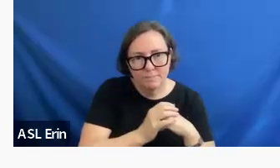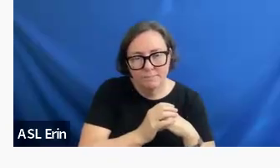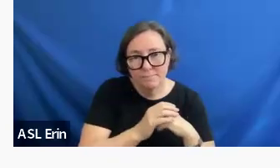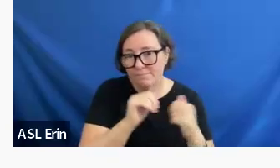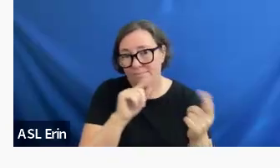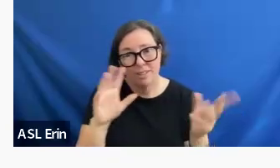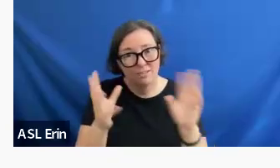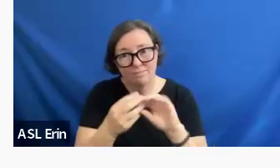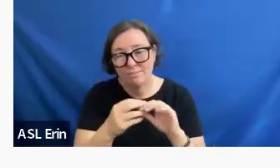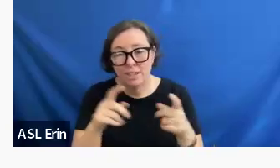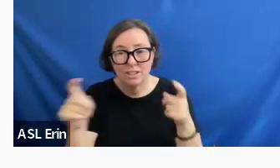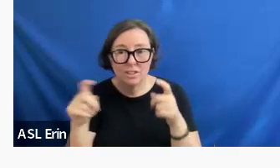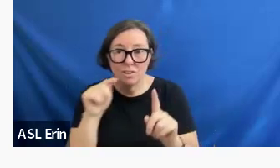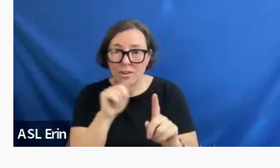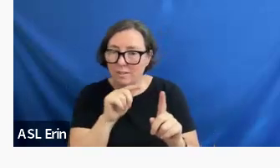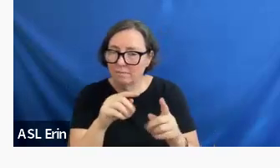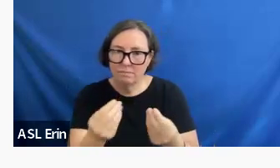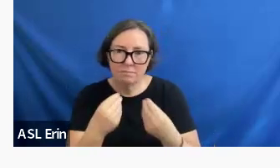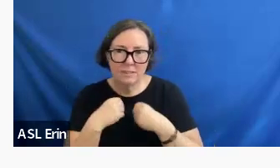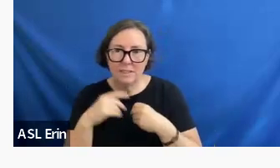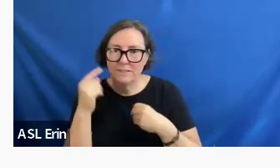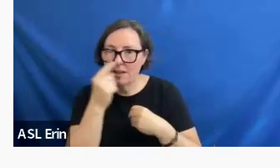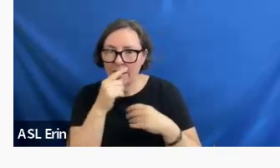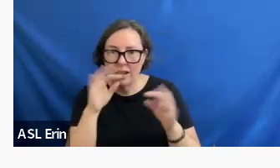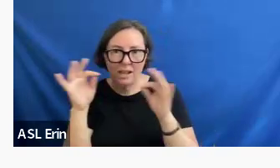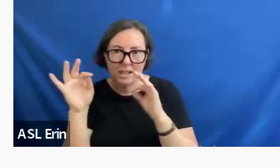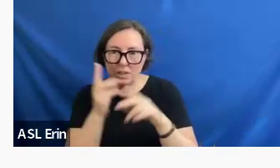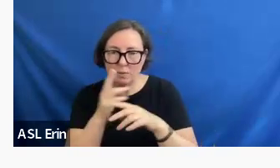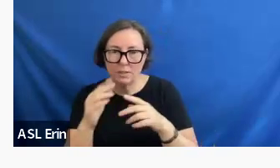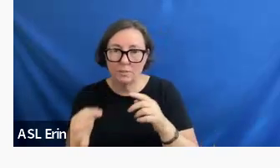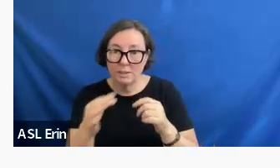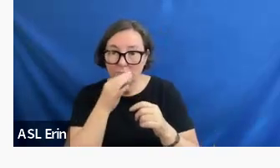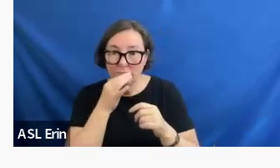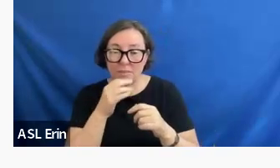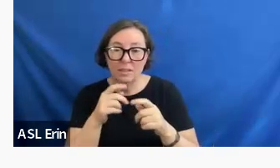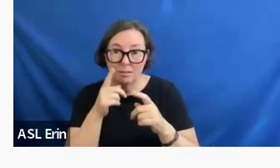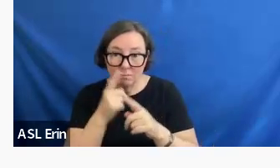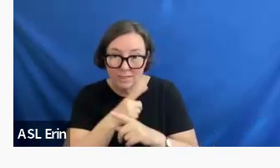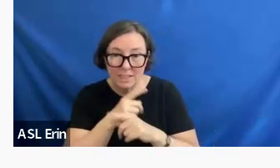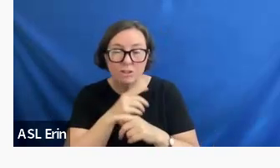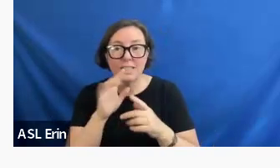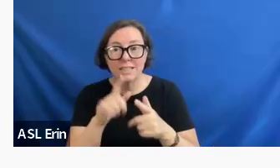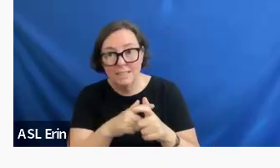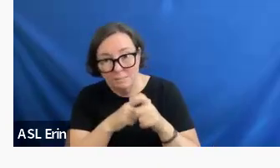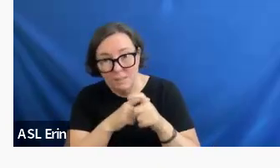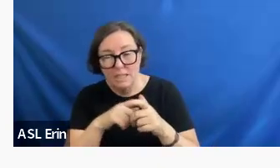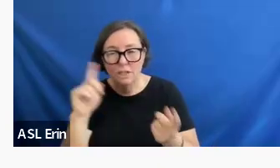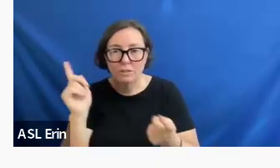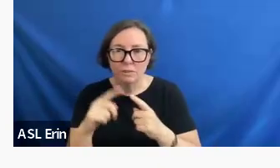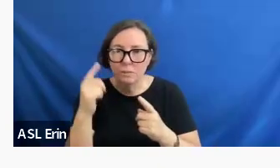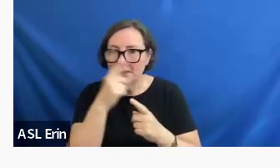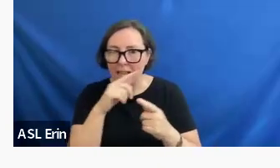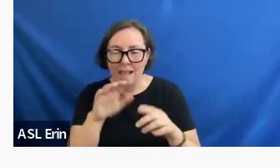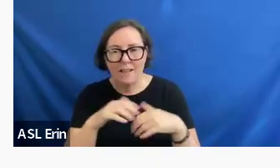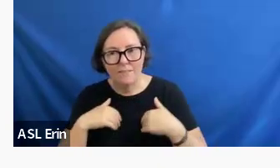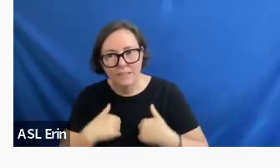all, Control provides eye gaze users with speed and precision, reduced eye fatigue, and more successful interactions. The